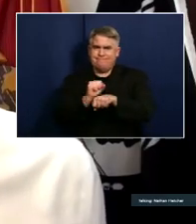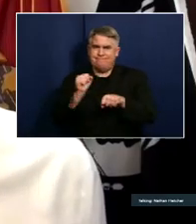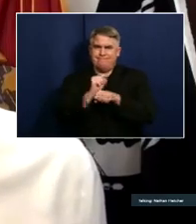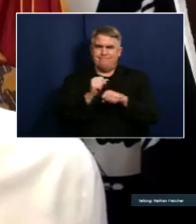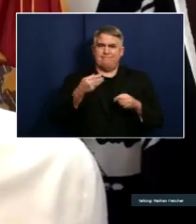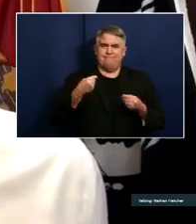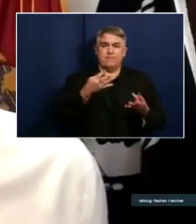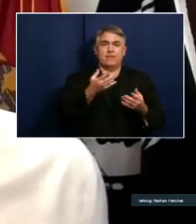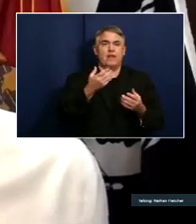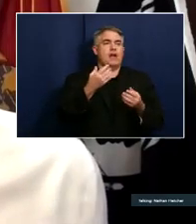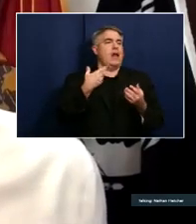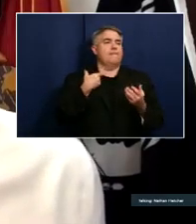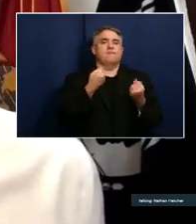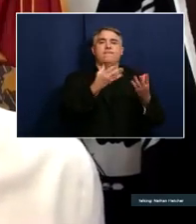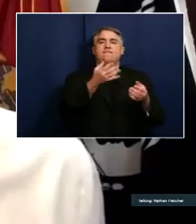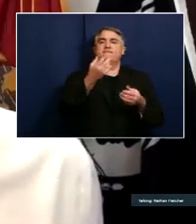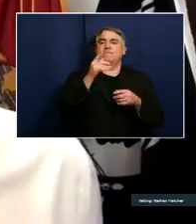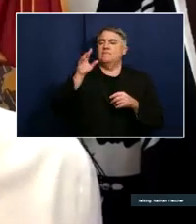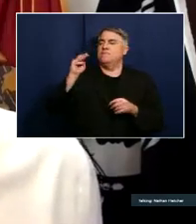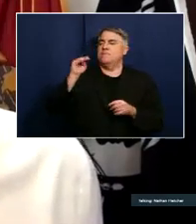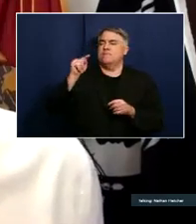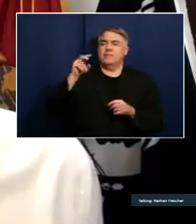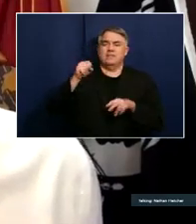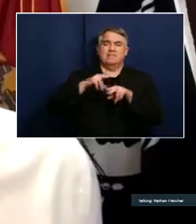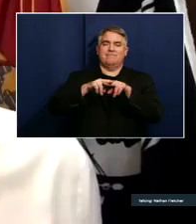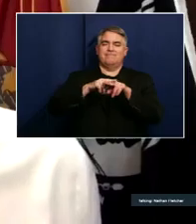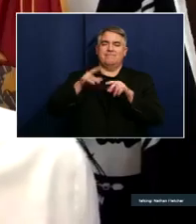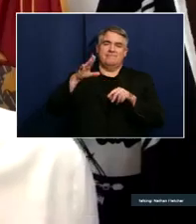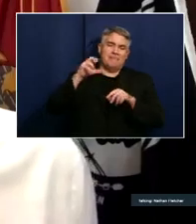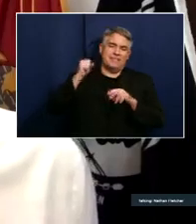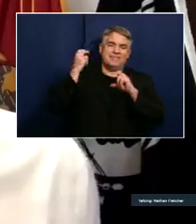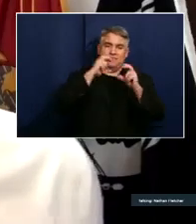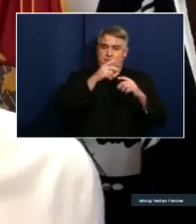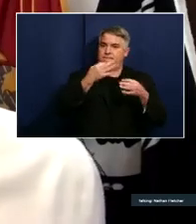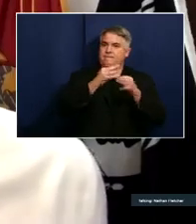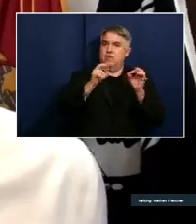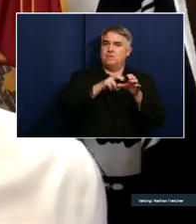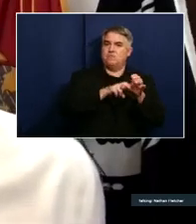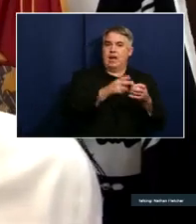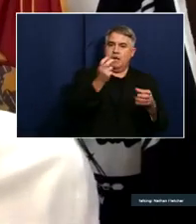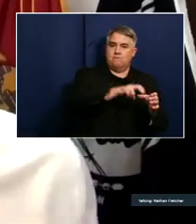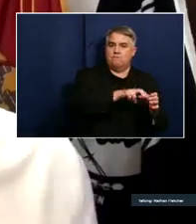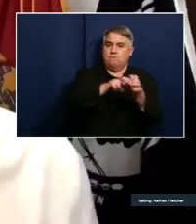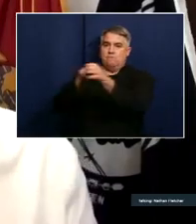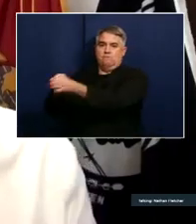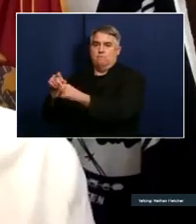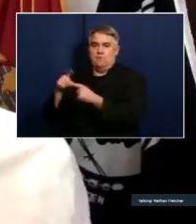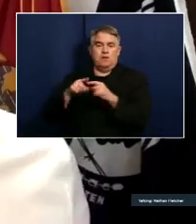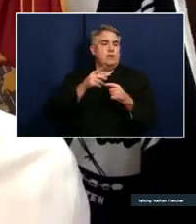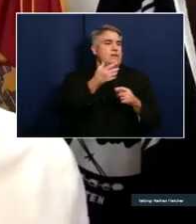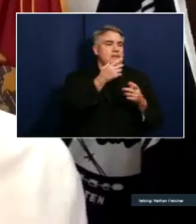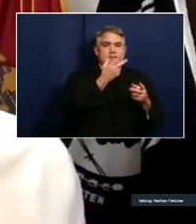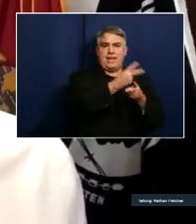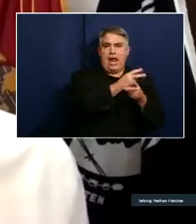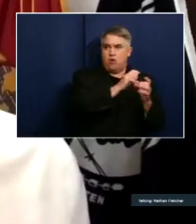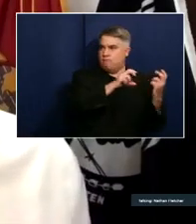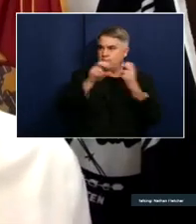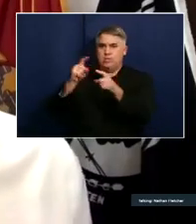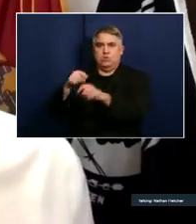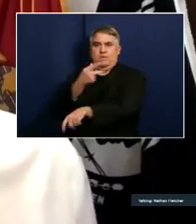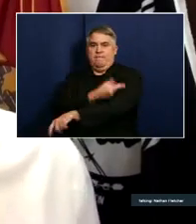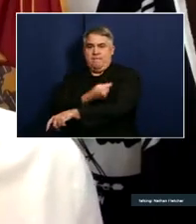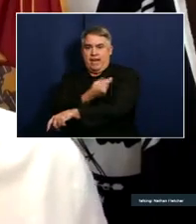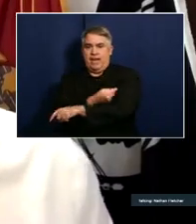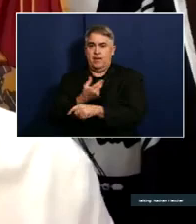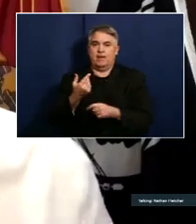appointment. We're reaching out to our long-term care facilities, our Operation Collaboration, great work with CAL FIRE and our fire agencies around San Diego